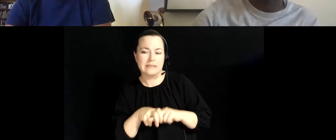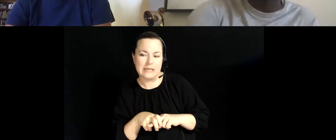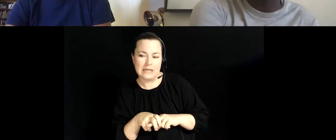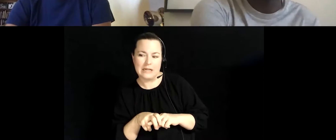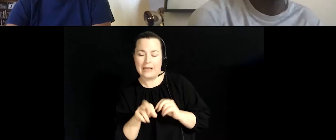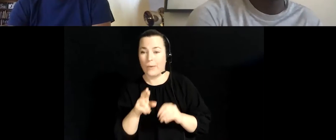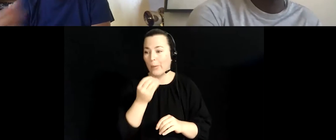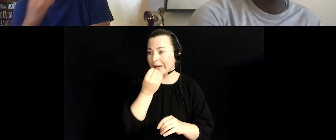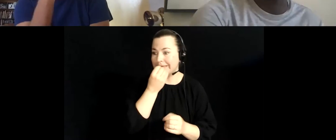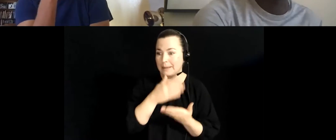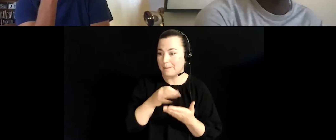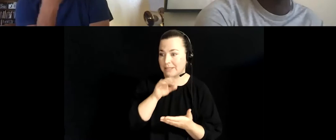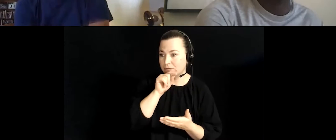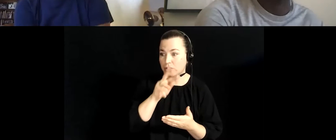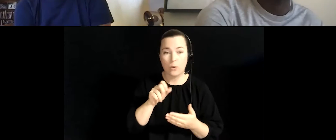you had to do.